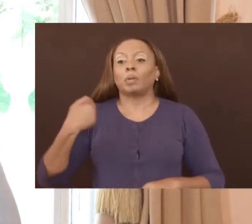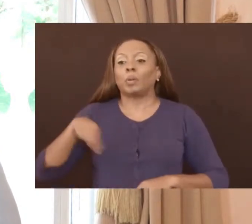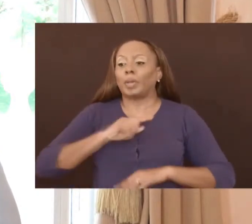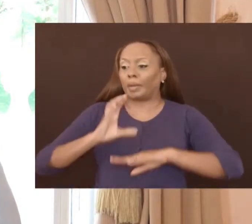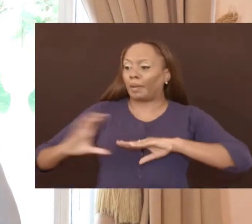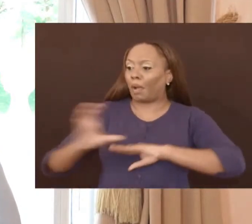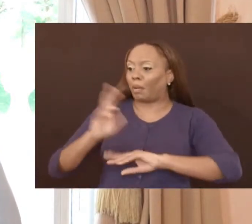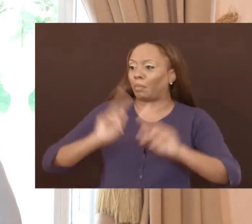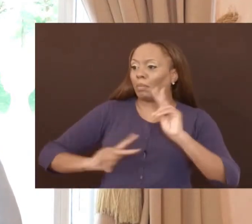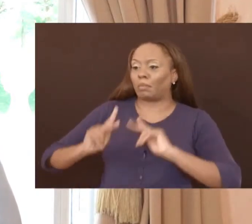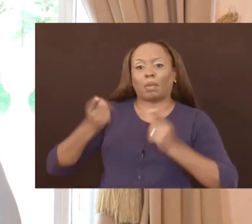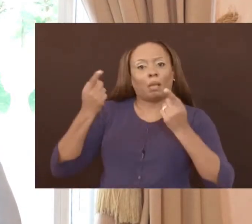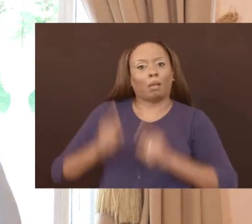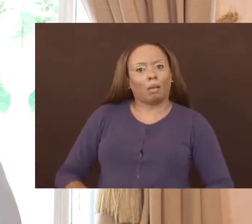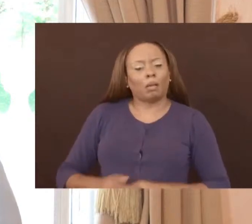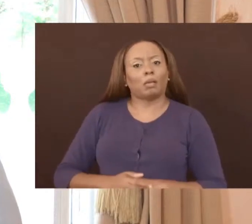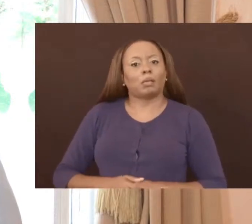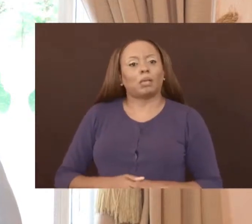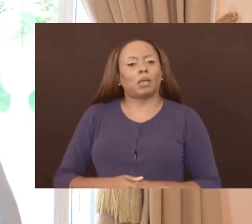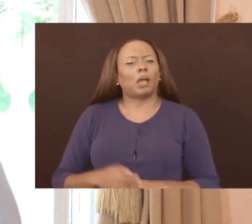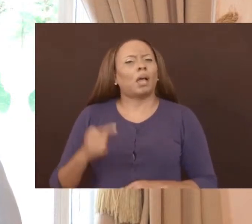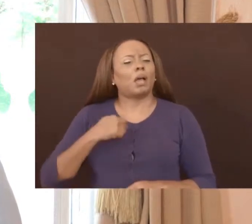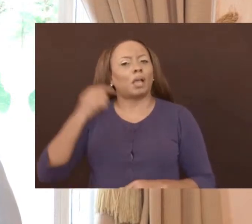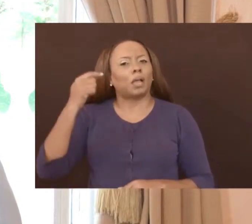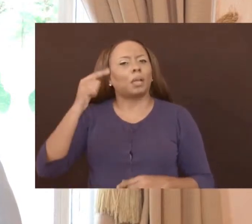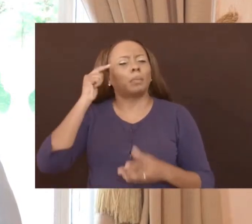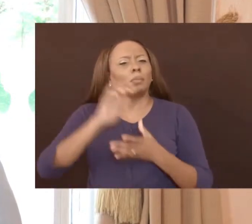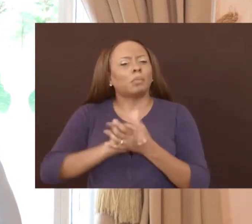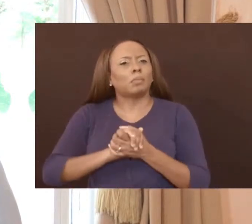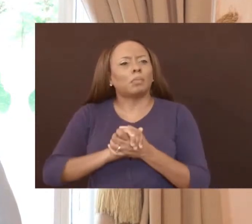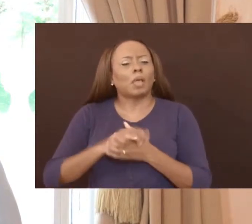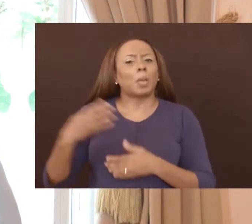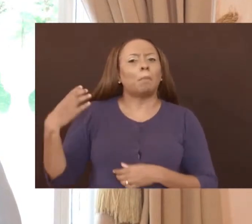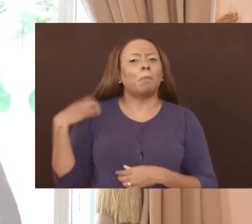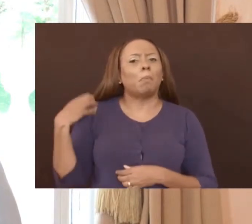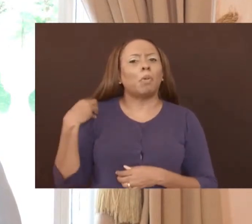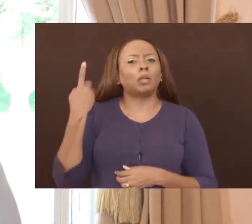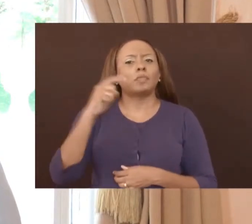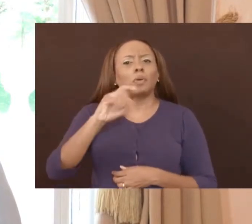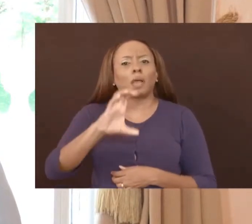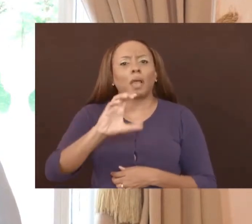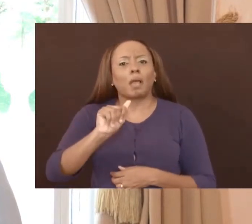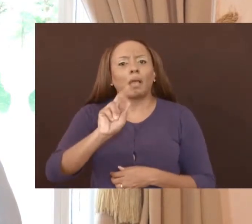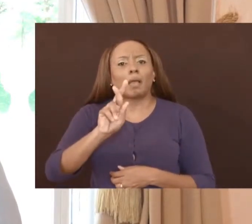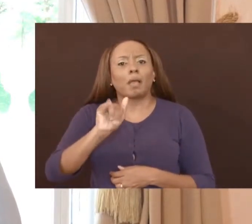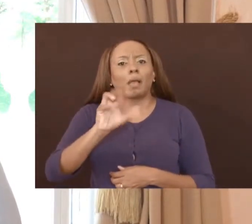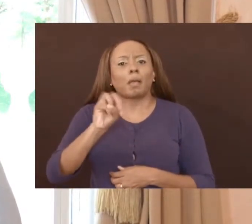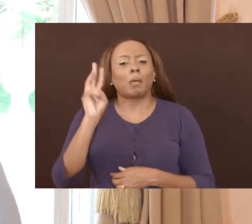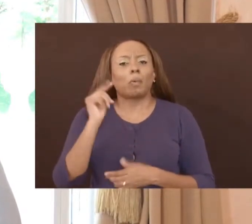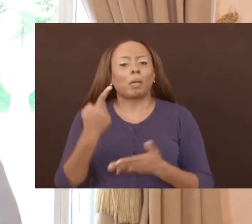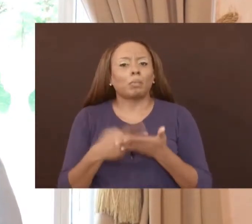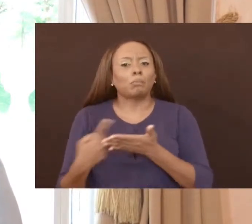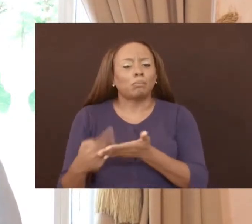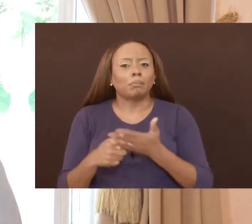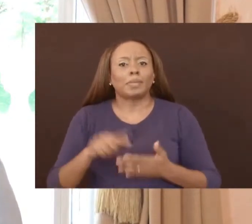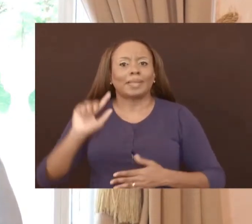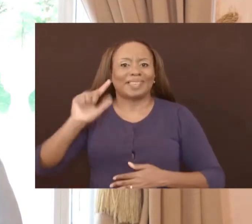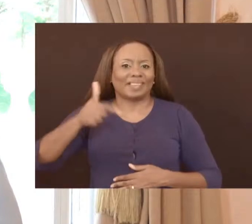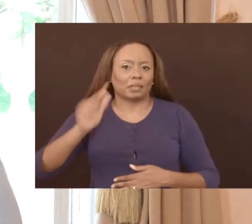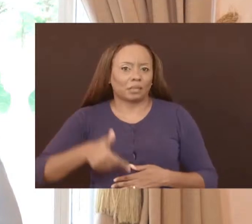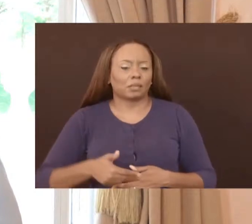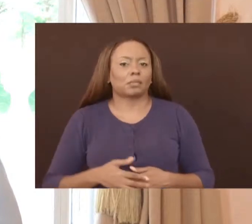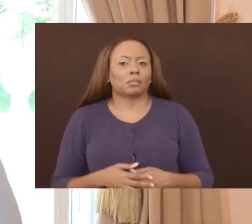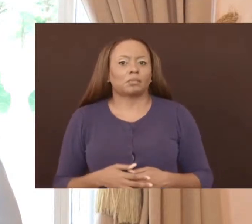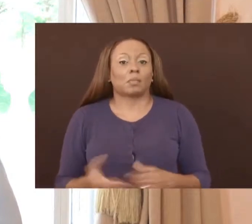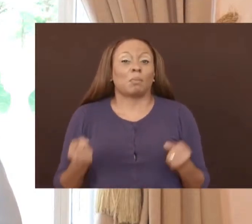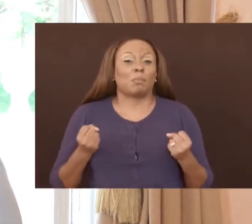of CARICOM will be speaking to the region later, but we've all agreed for deeper cooperation where possible, particularly given the fact